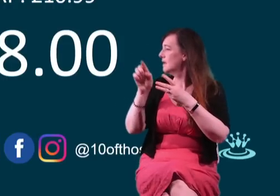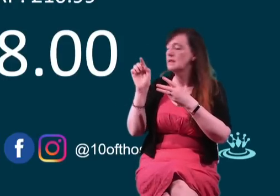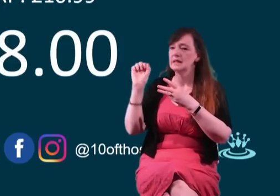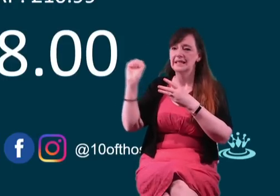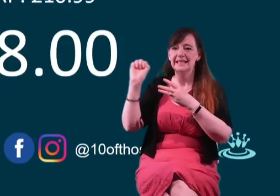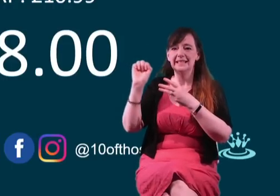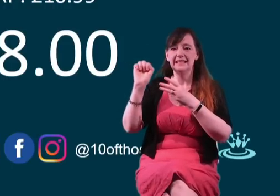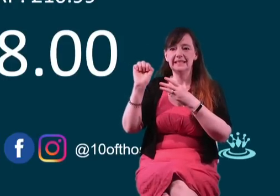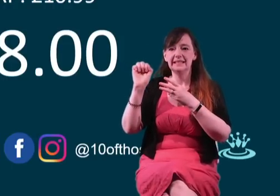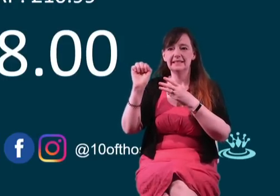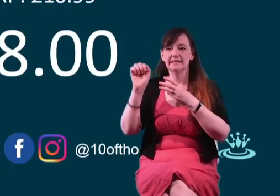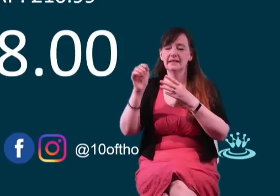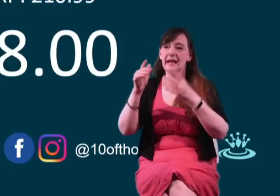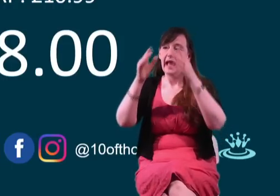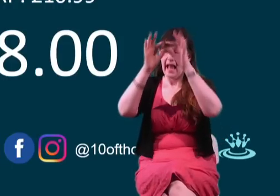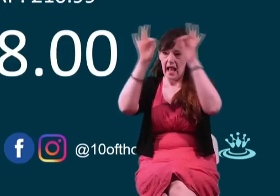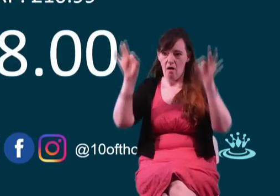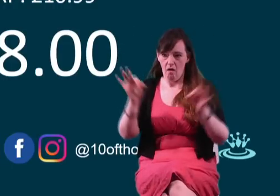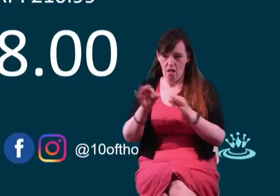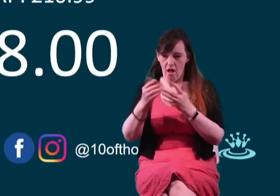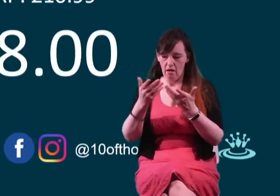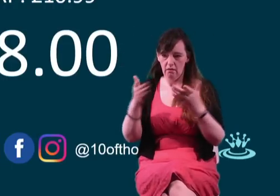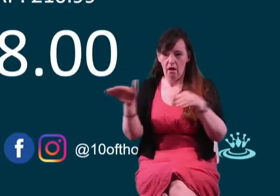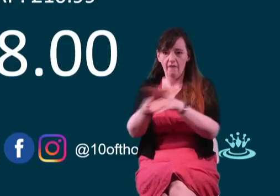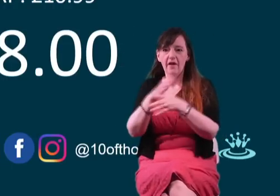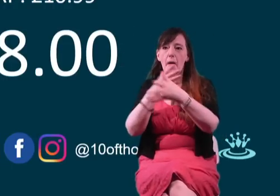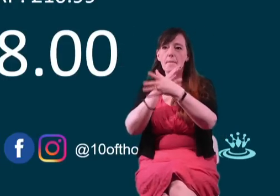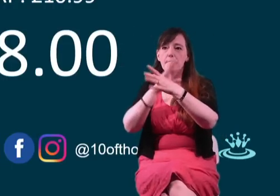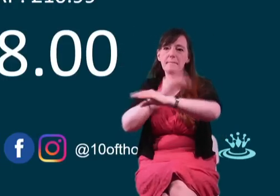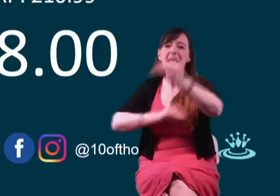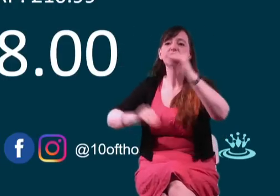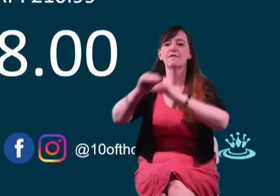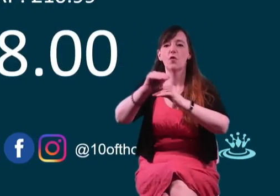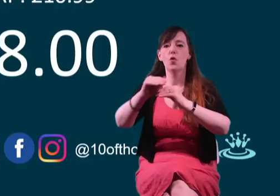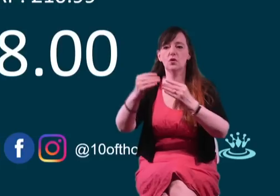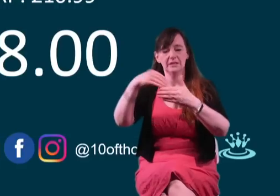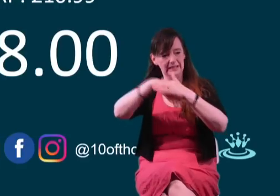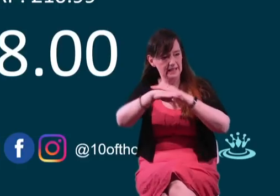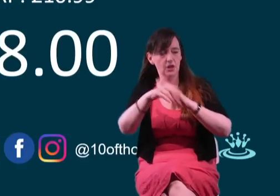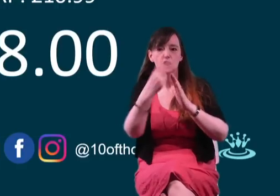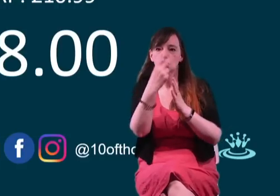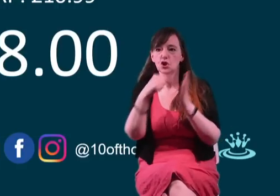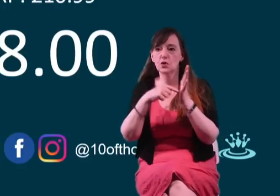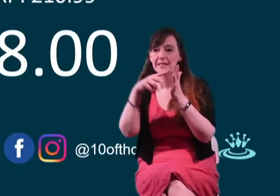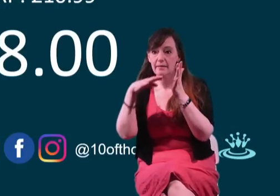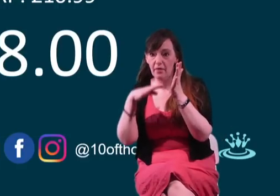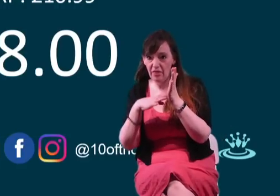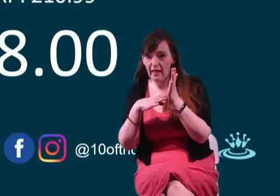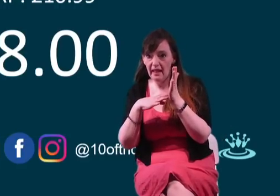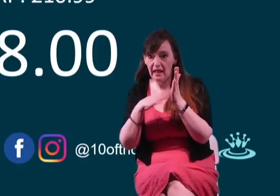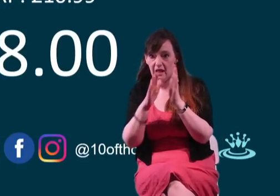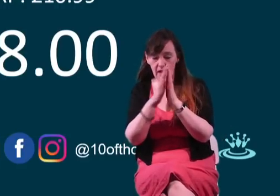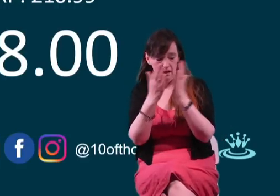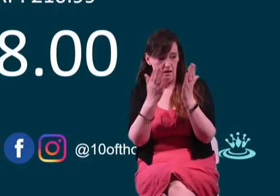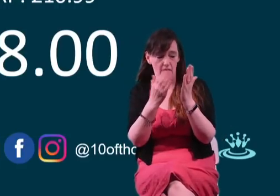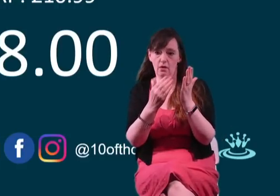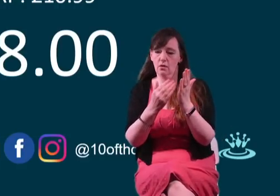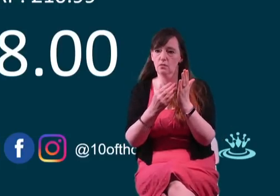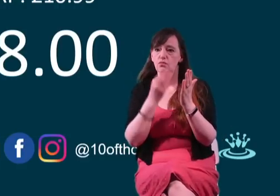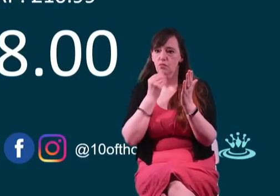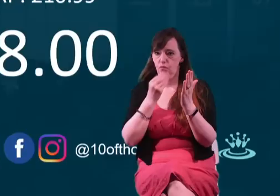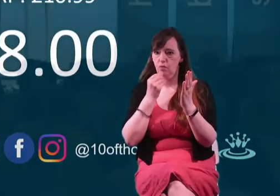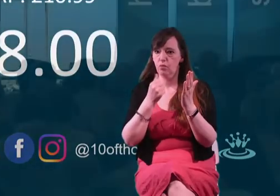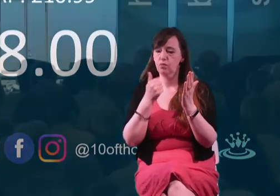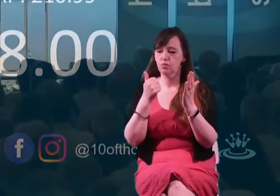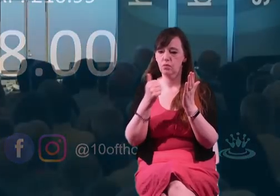for the metaphors in chapter 2 of Timothy is worth the money alone, and it's not a lot of money, so it's worth it for